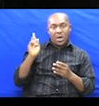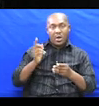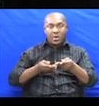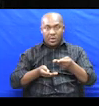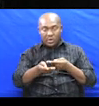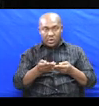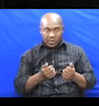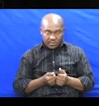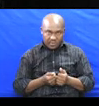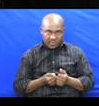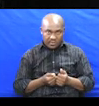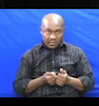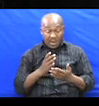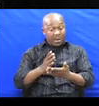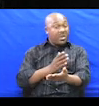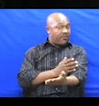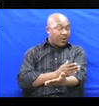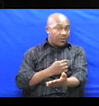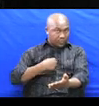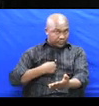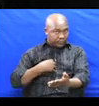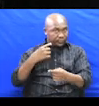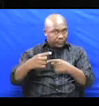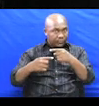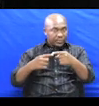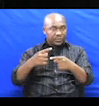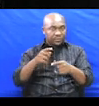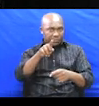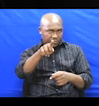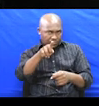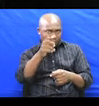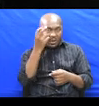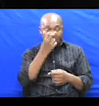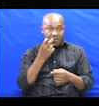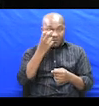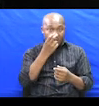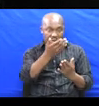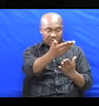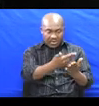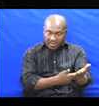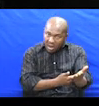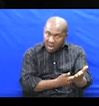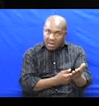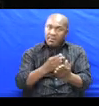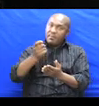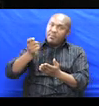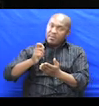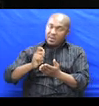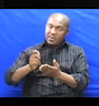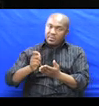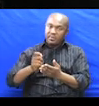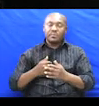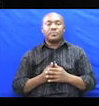But before we begin our lesson, would you please find a piece of paper or an exercise